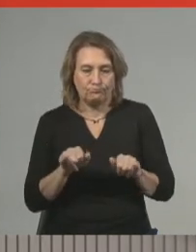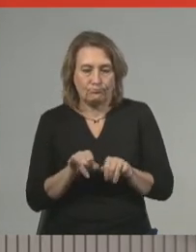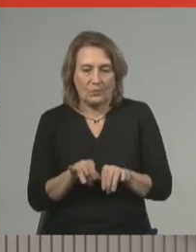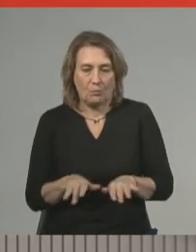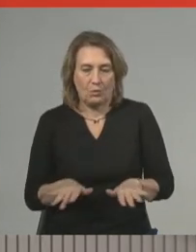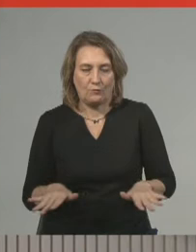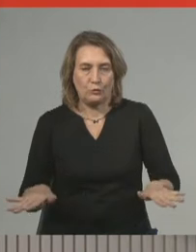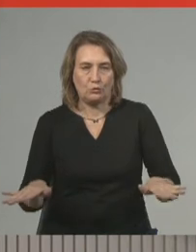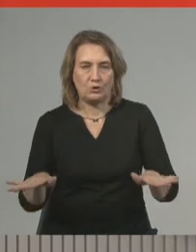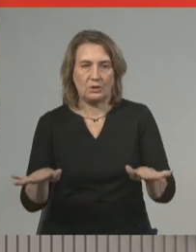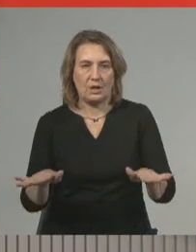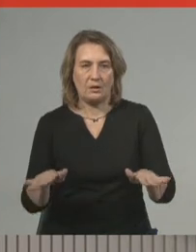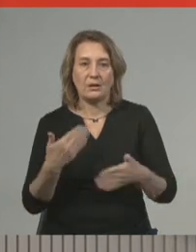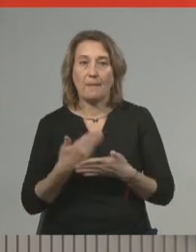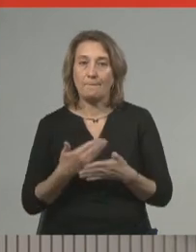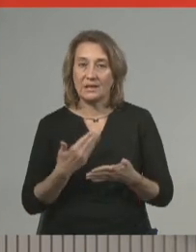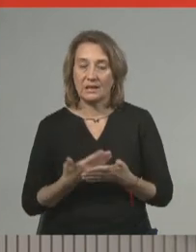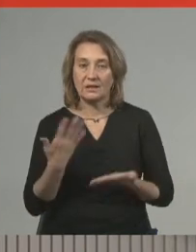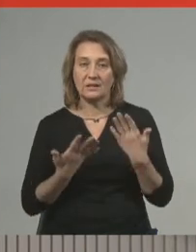sales